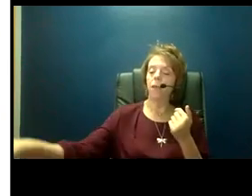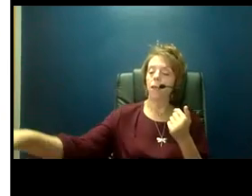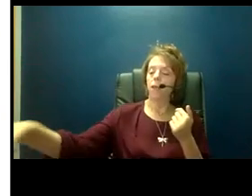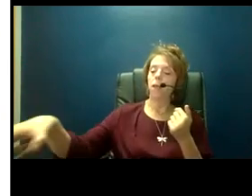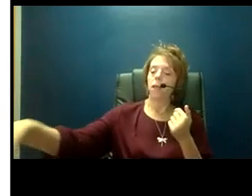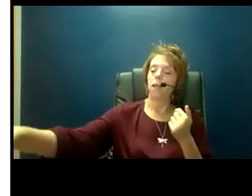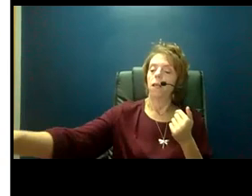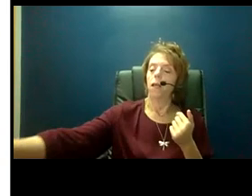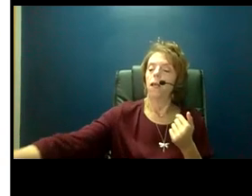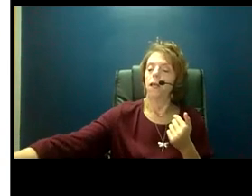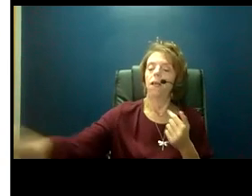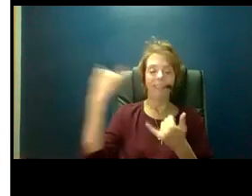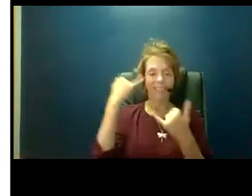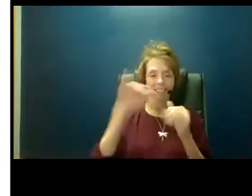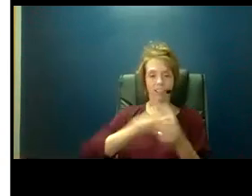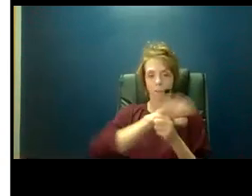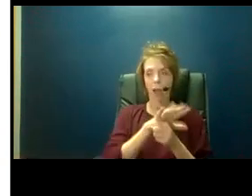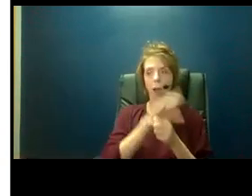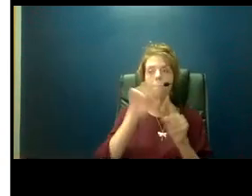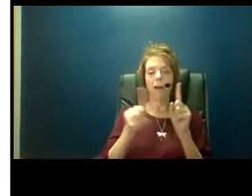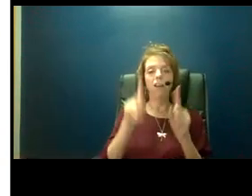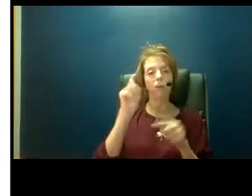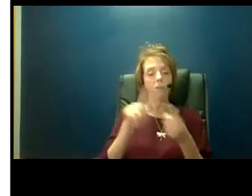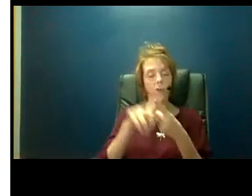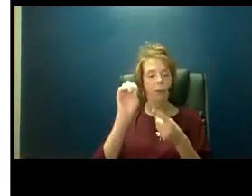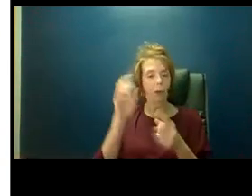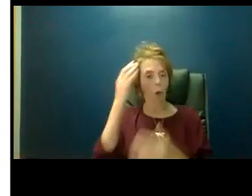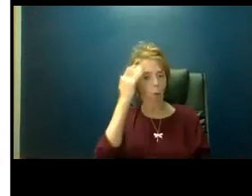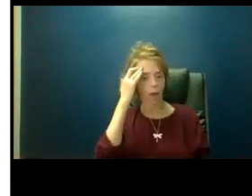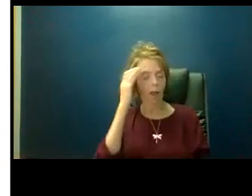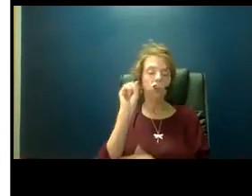the pandemic, but it used to be where, so in school